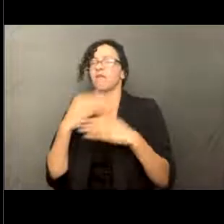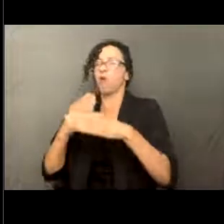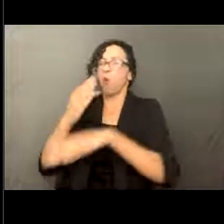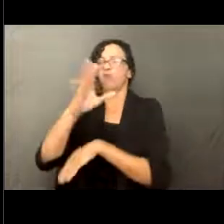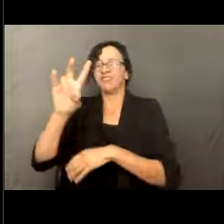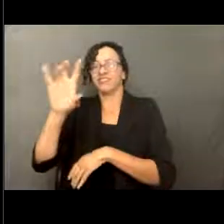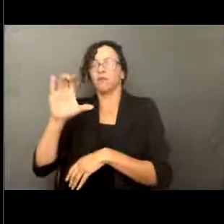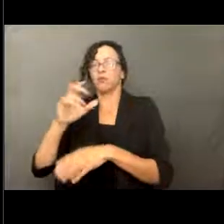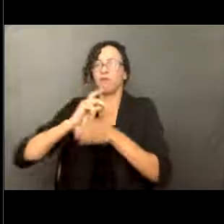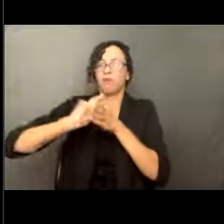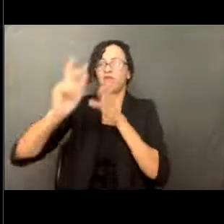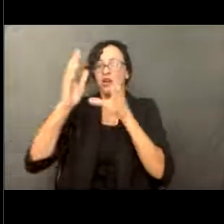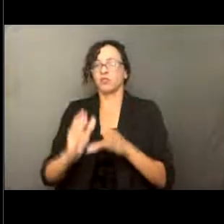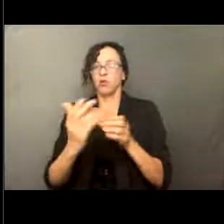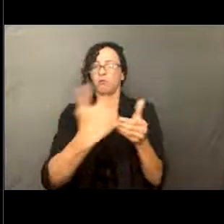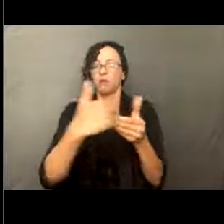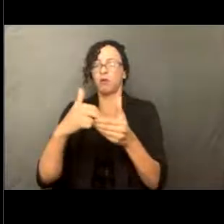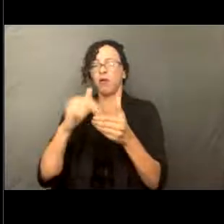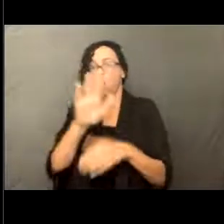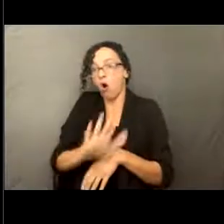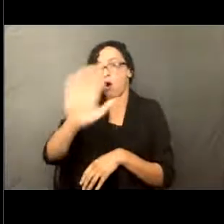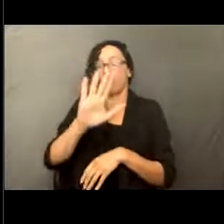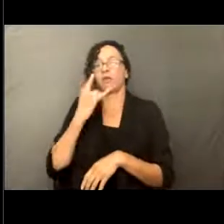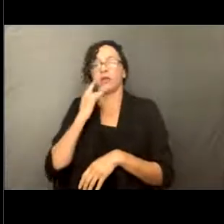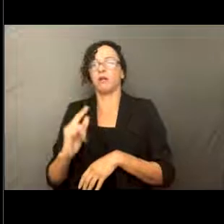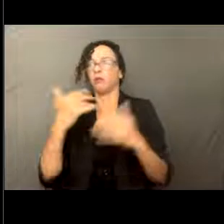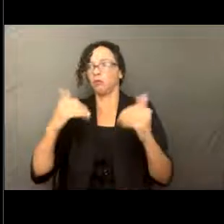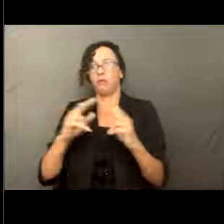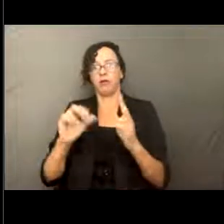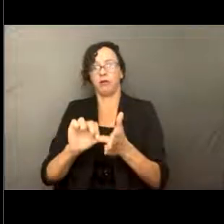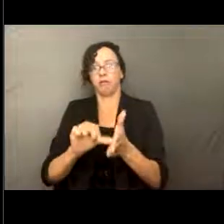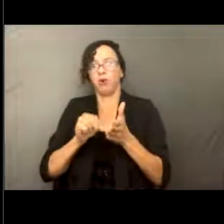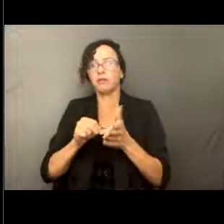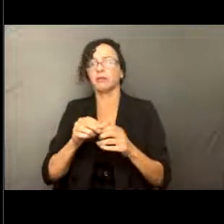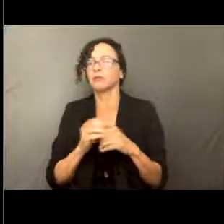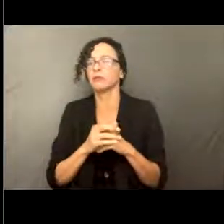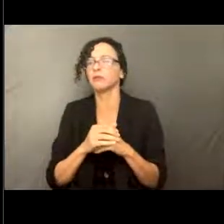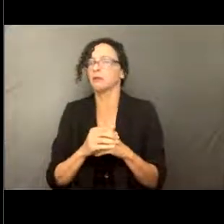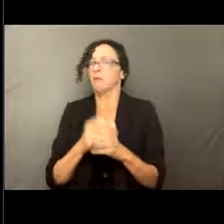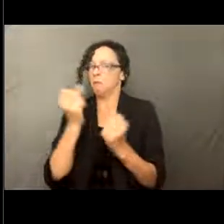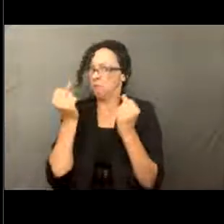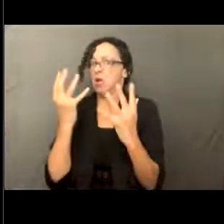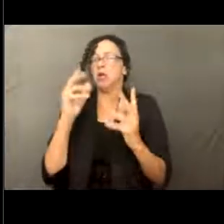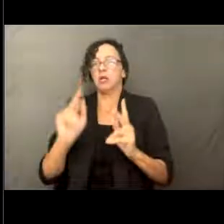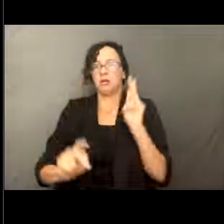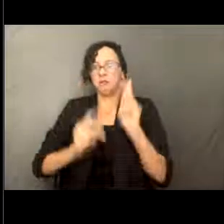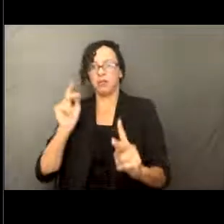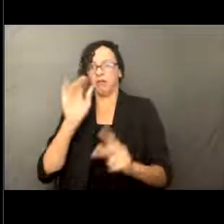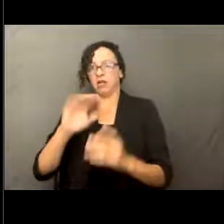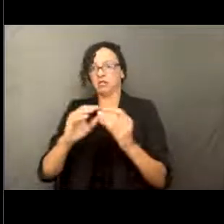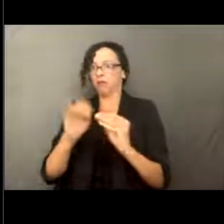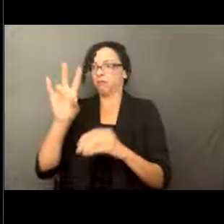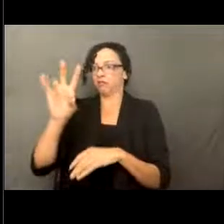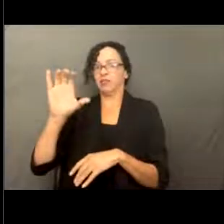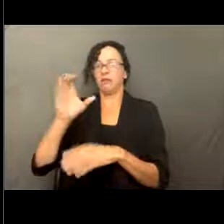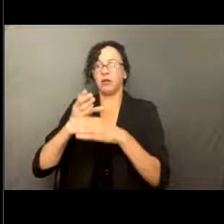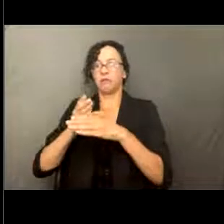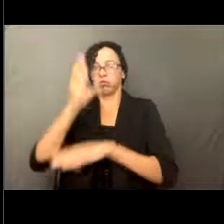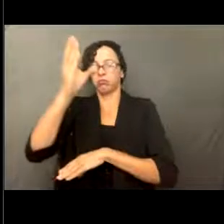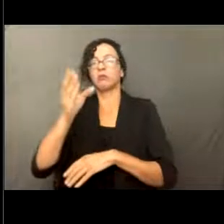professionals participating across California. That's very impressive that many people have tuned in. I think people